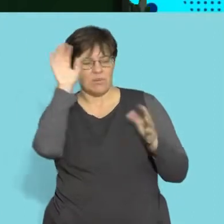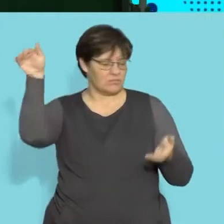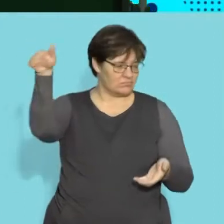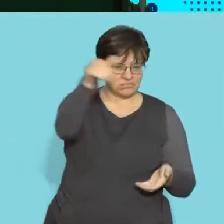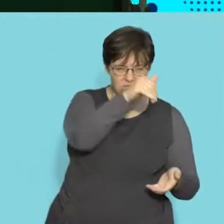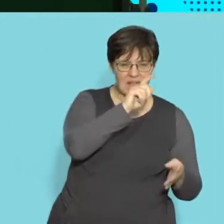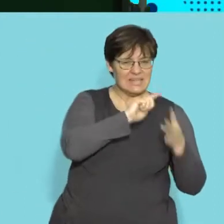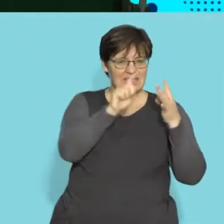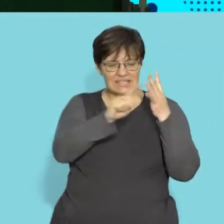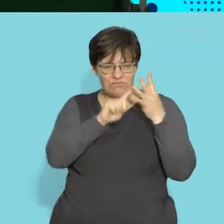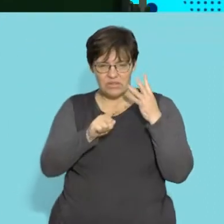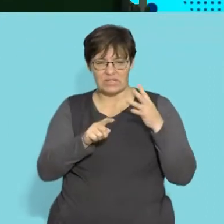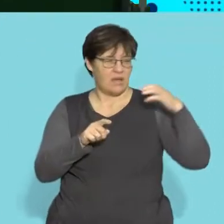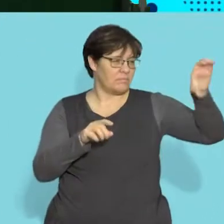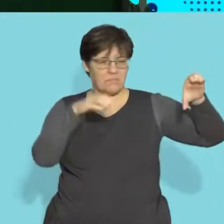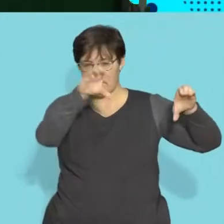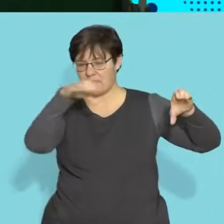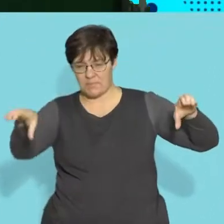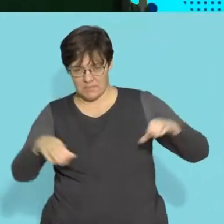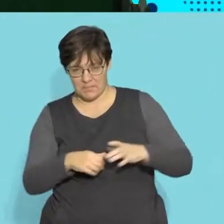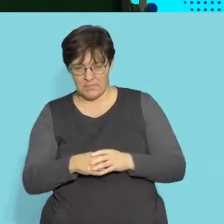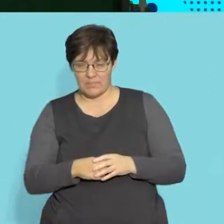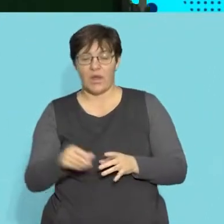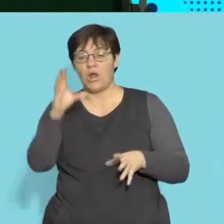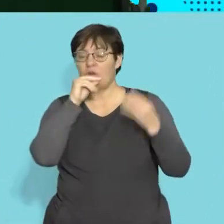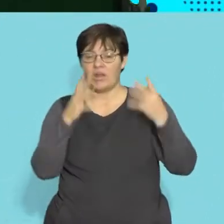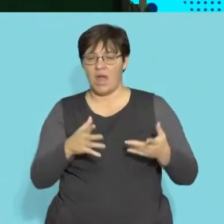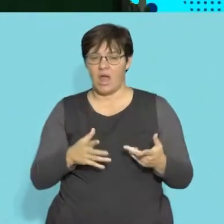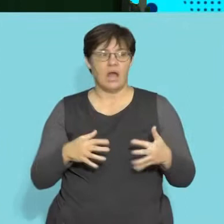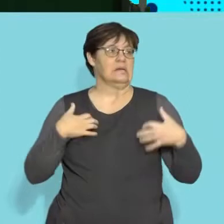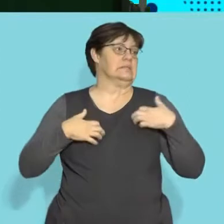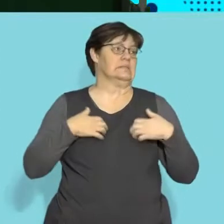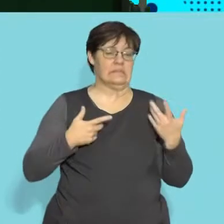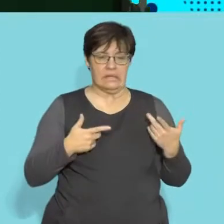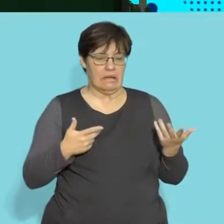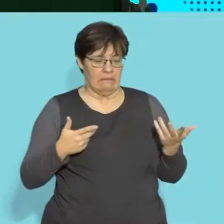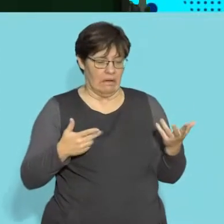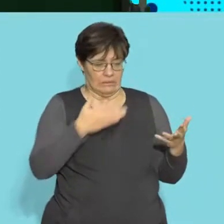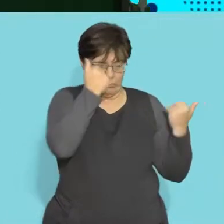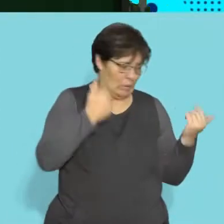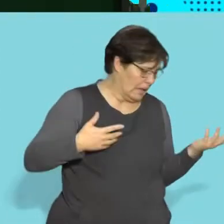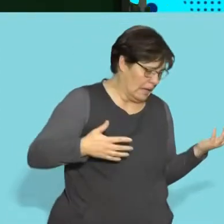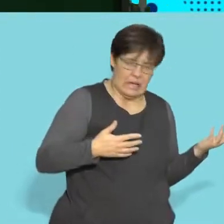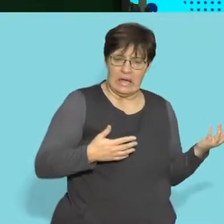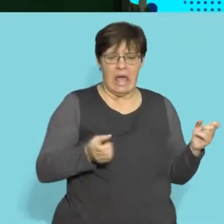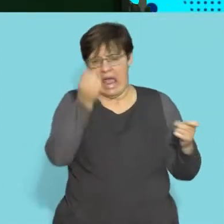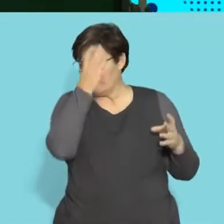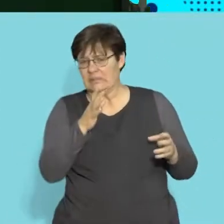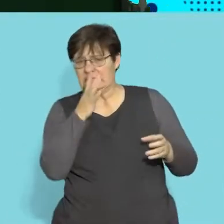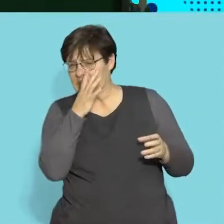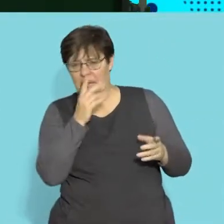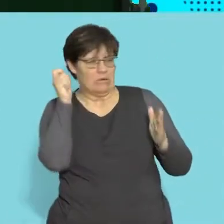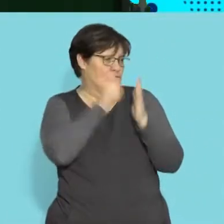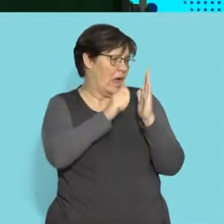assimilate information from various different sections. Often we get learners frantic about the essay question, thinking that there's a lot